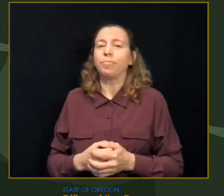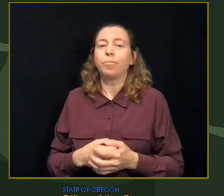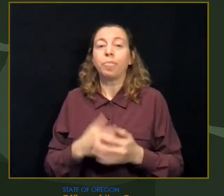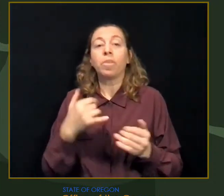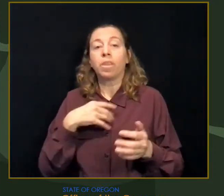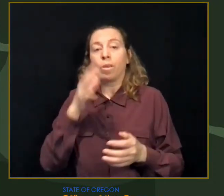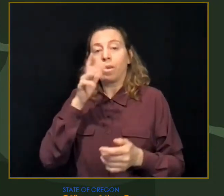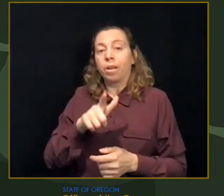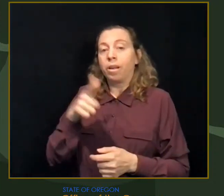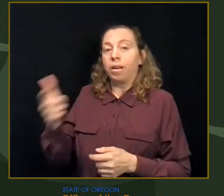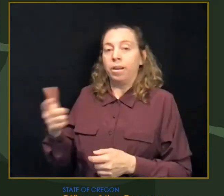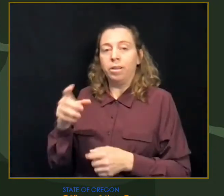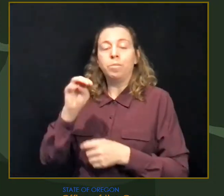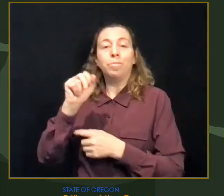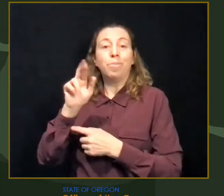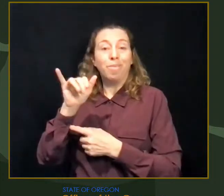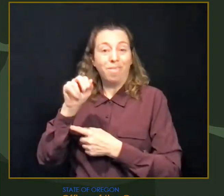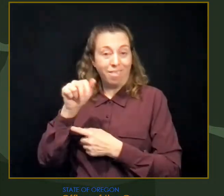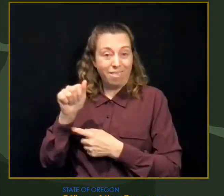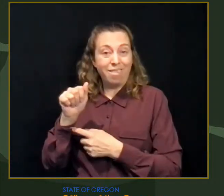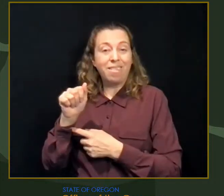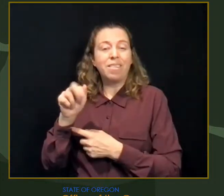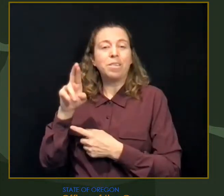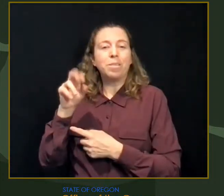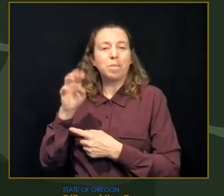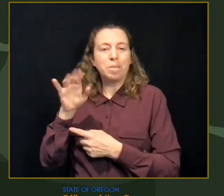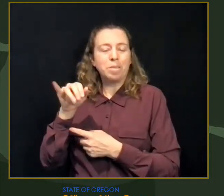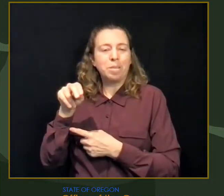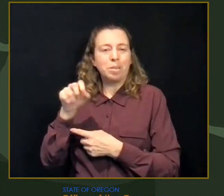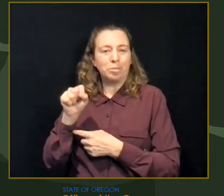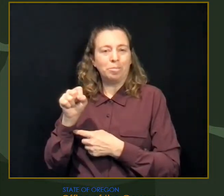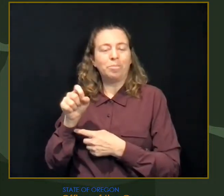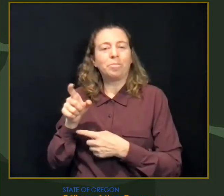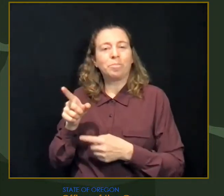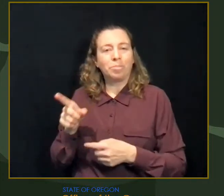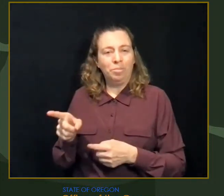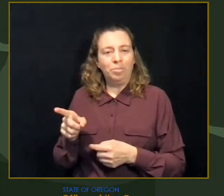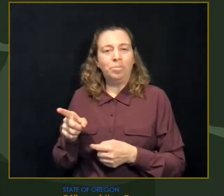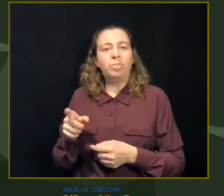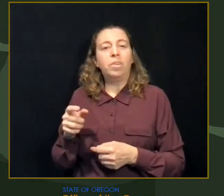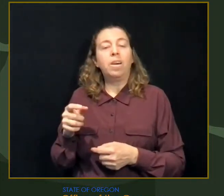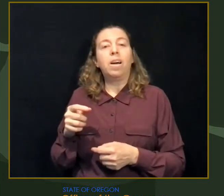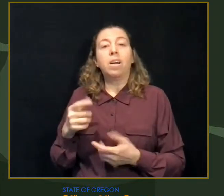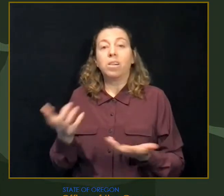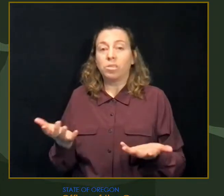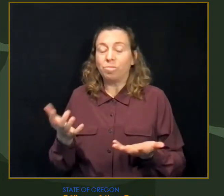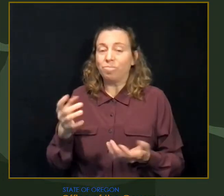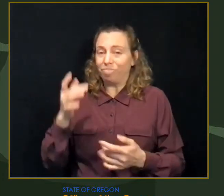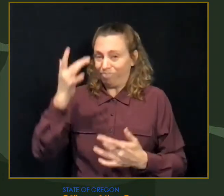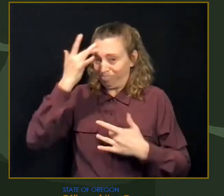She's a 15-year-old impacted by COVID. Mariana, the floor is yours.